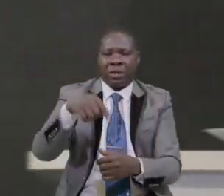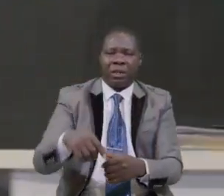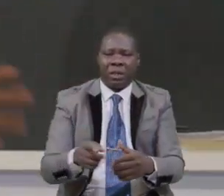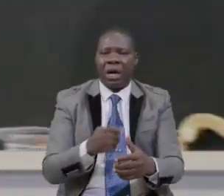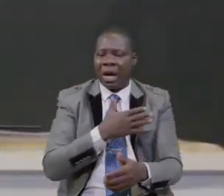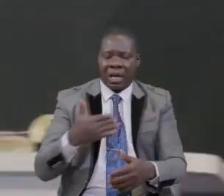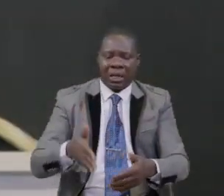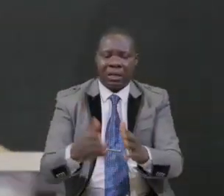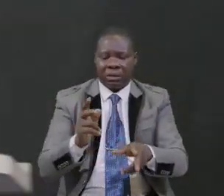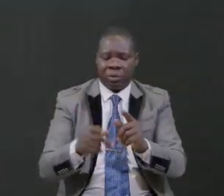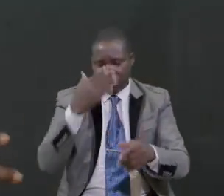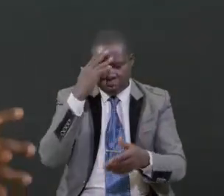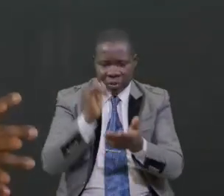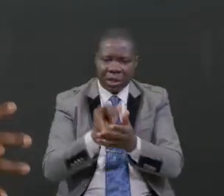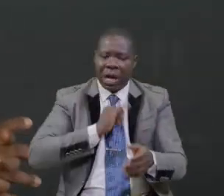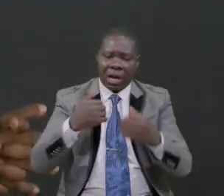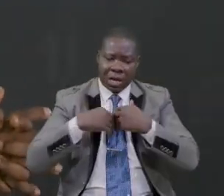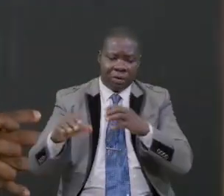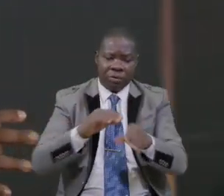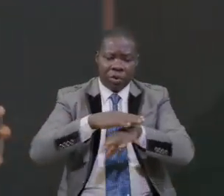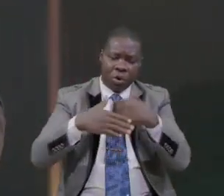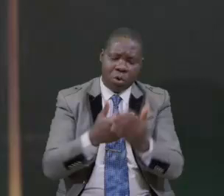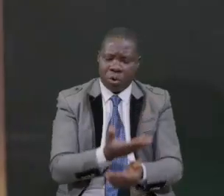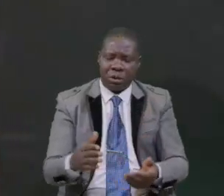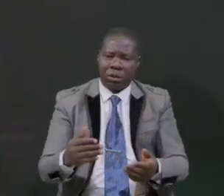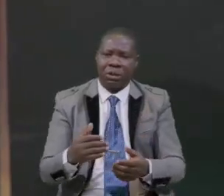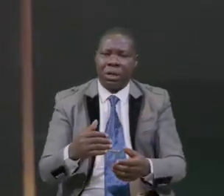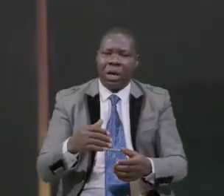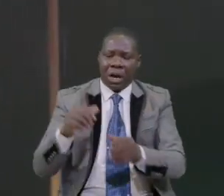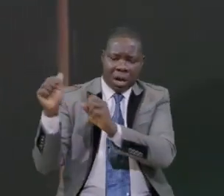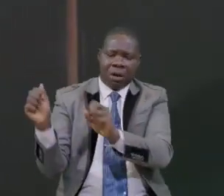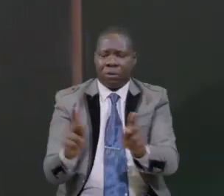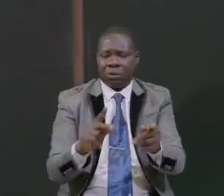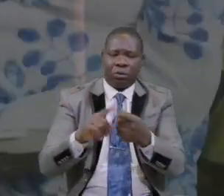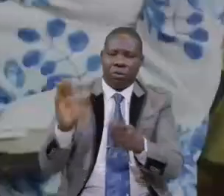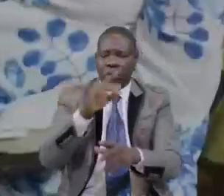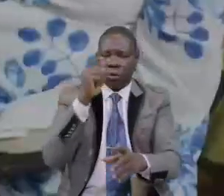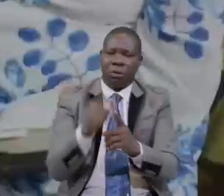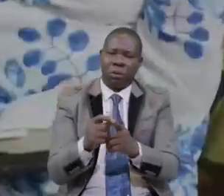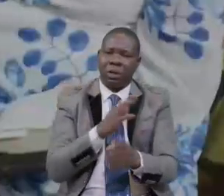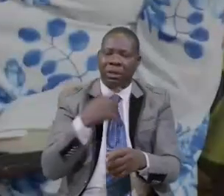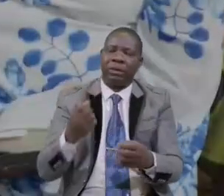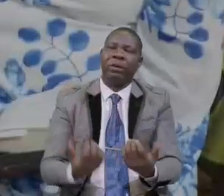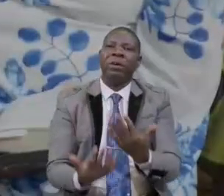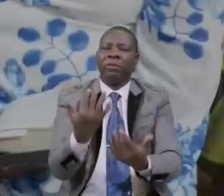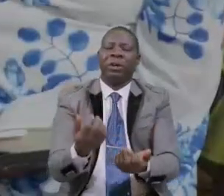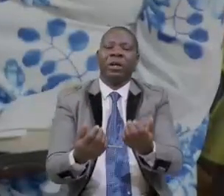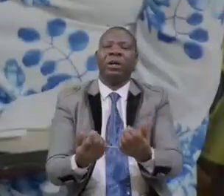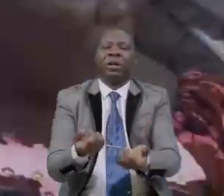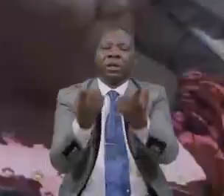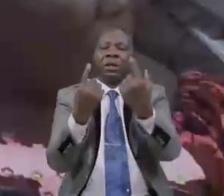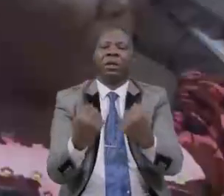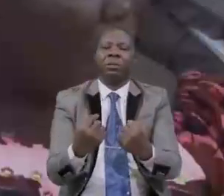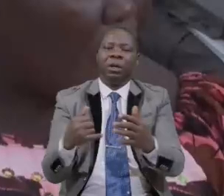all this according to your word. And the fire fell. It will come to your